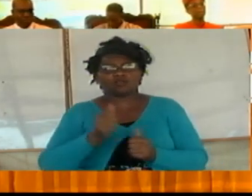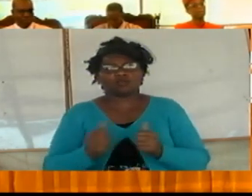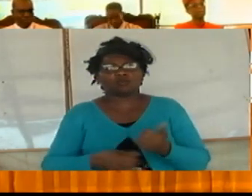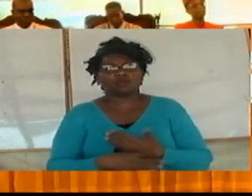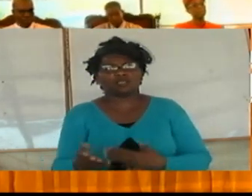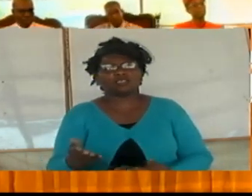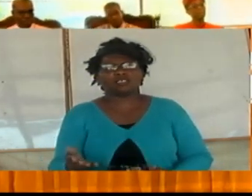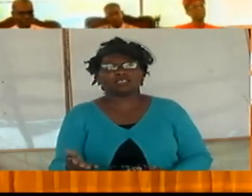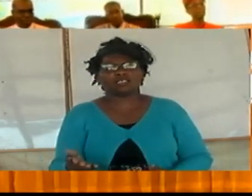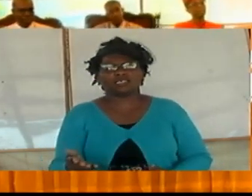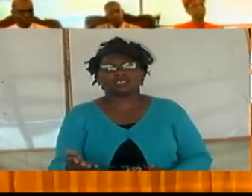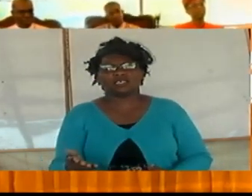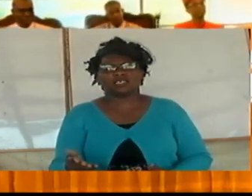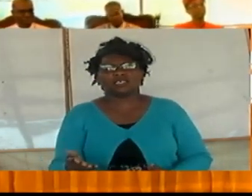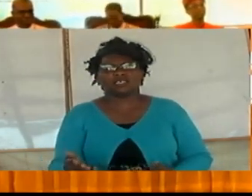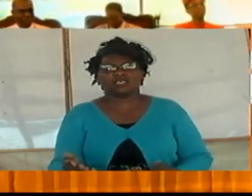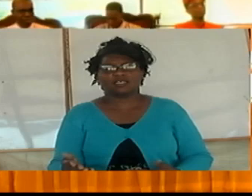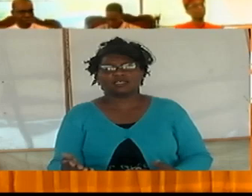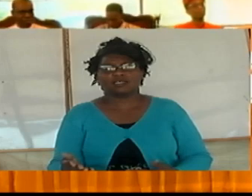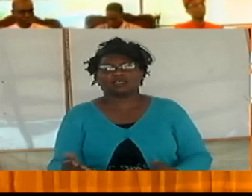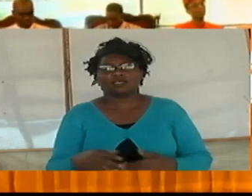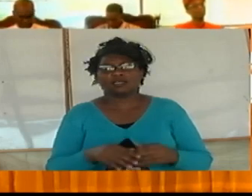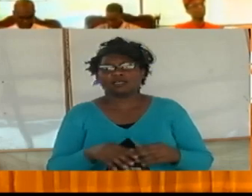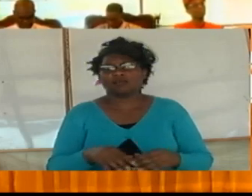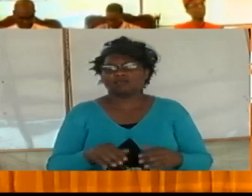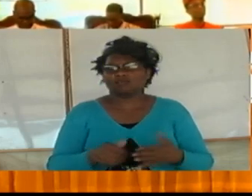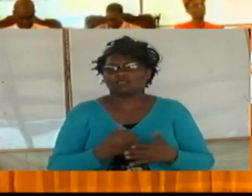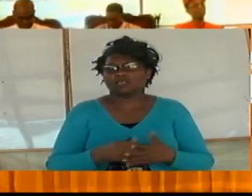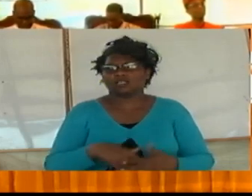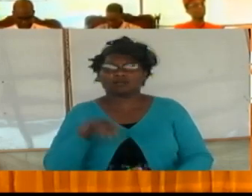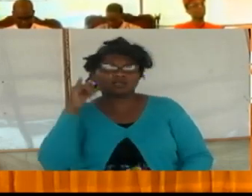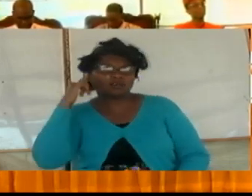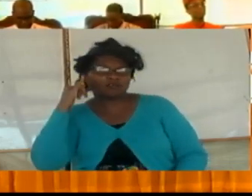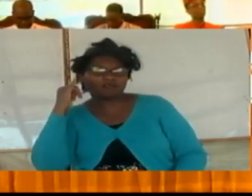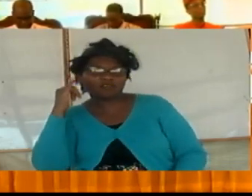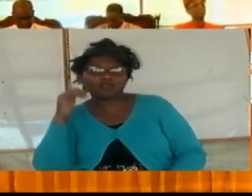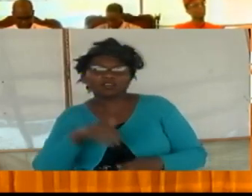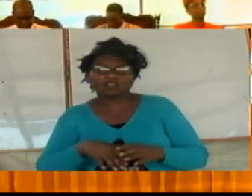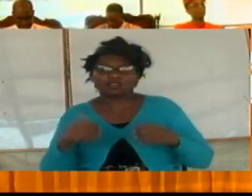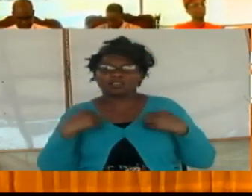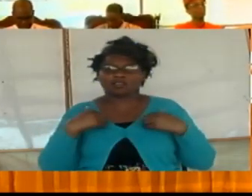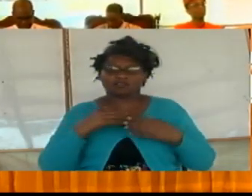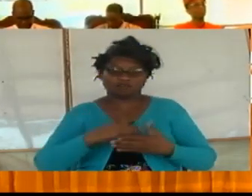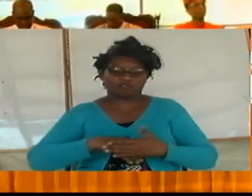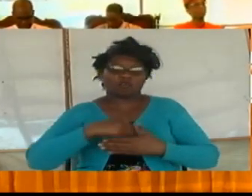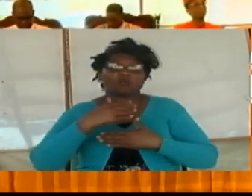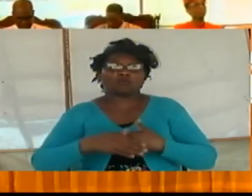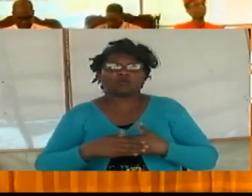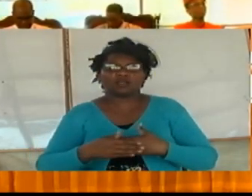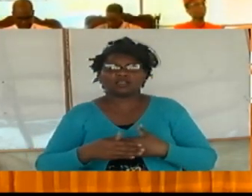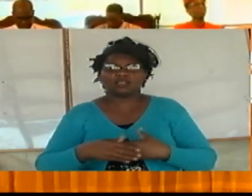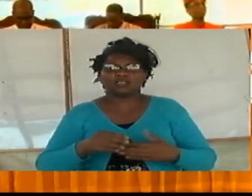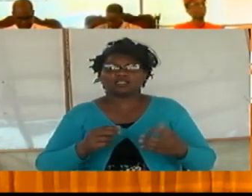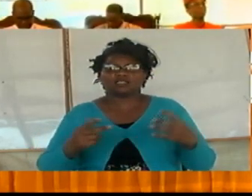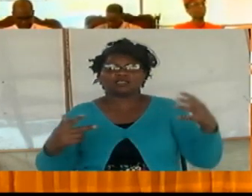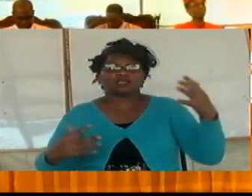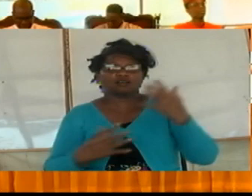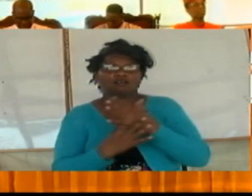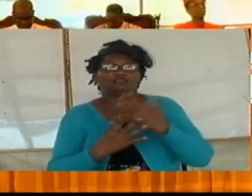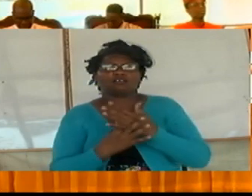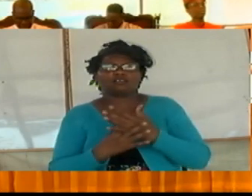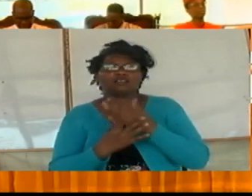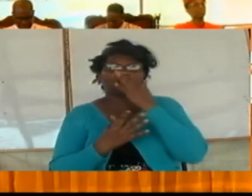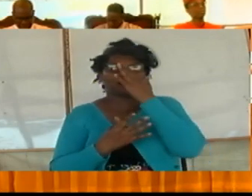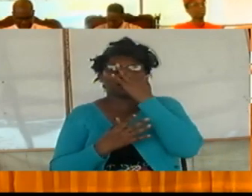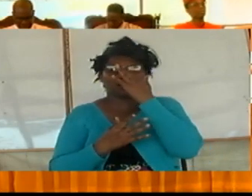I recently bought a phone, a new phone, I had my wallet, I had my cards, I even just happened to have